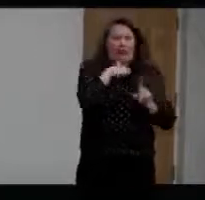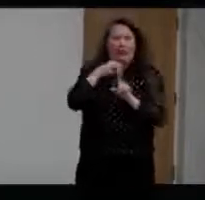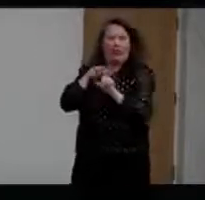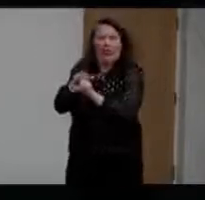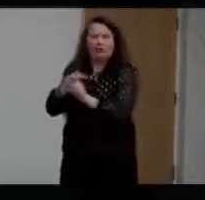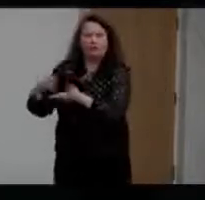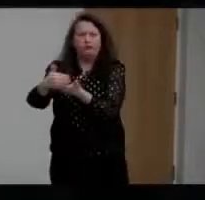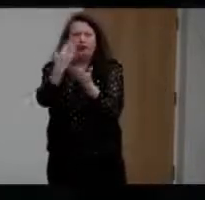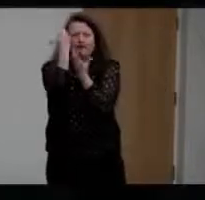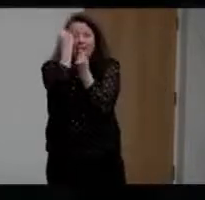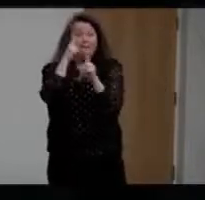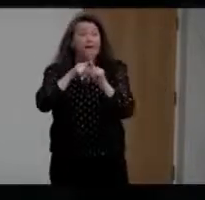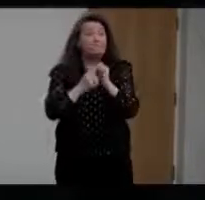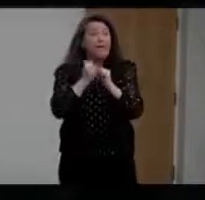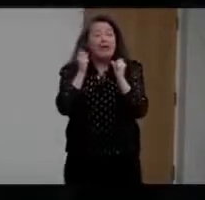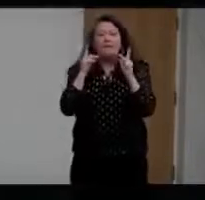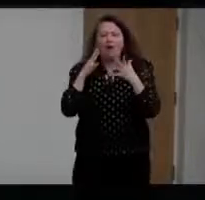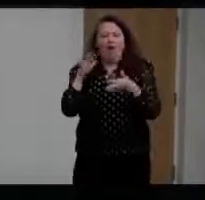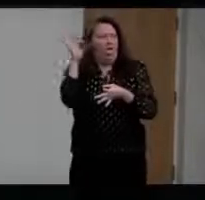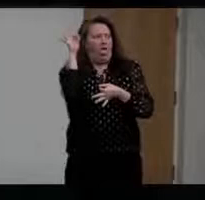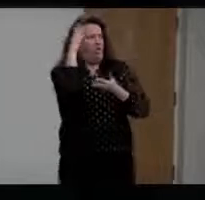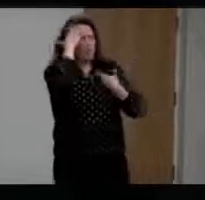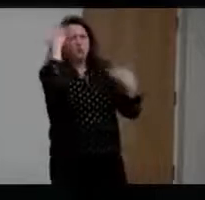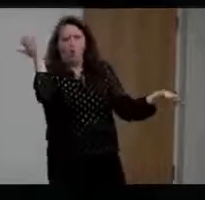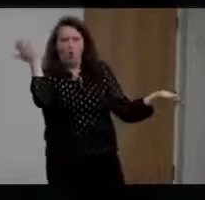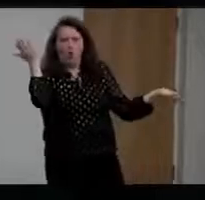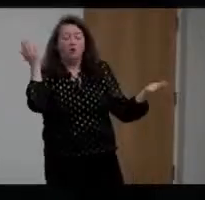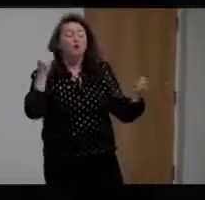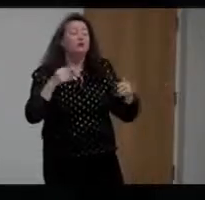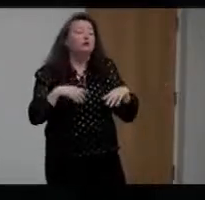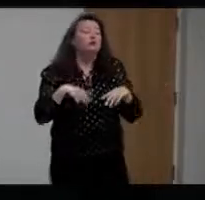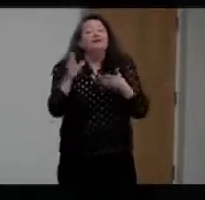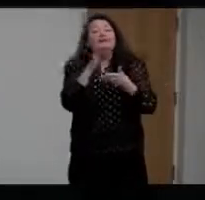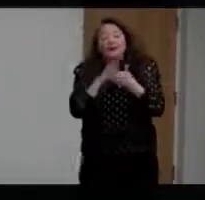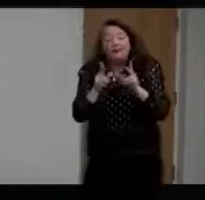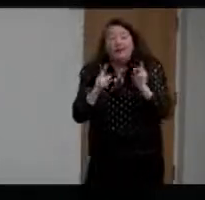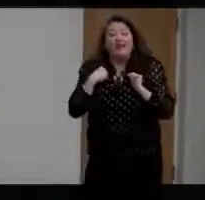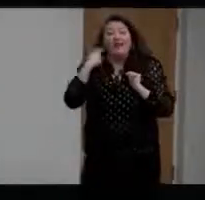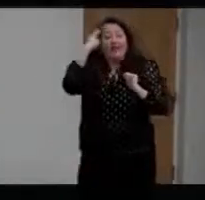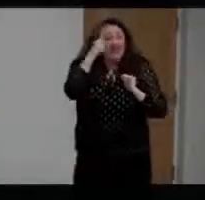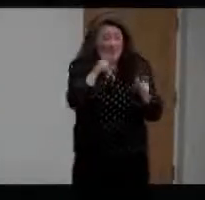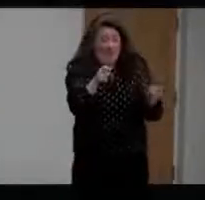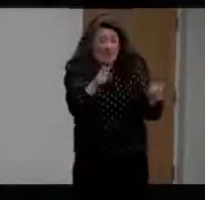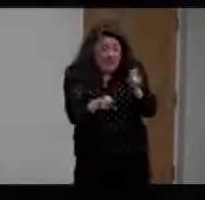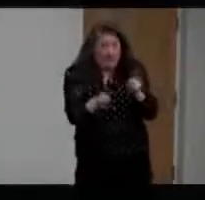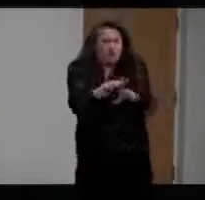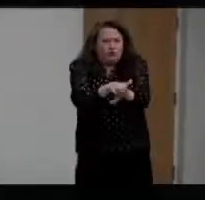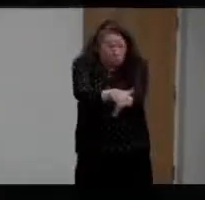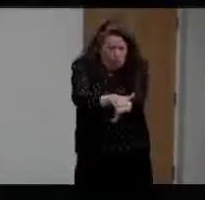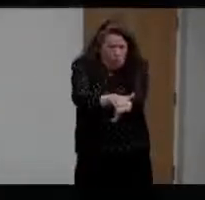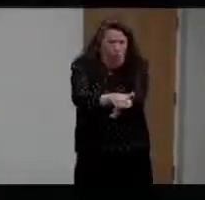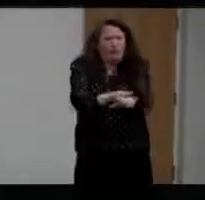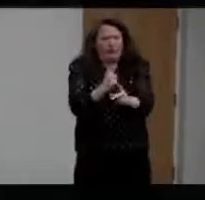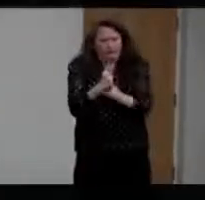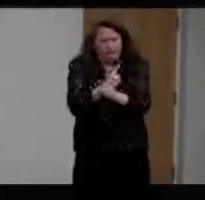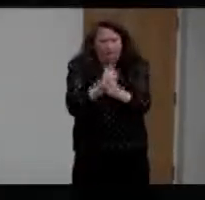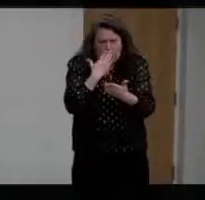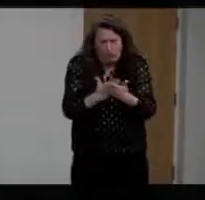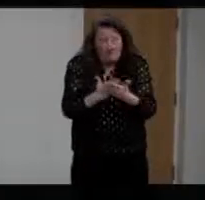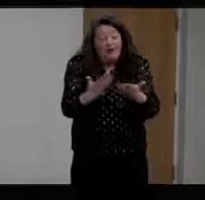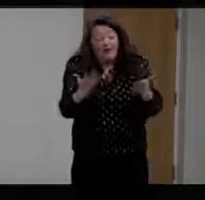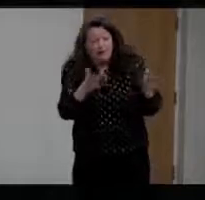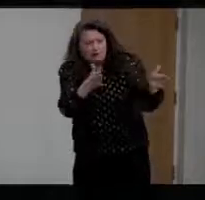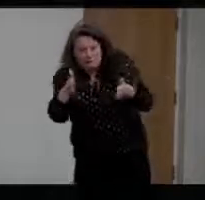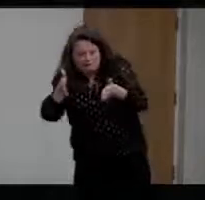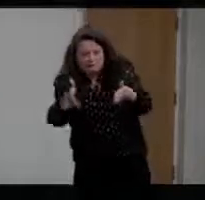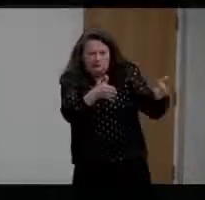happens slowly, which some might argue that that's the way it should go. So there's sober thought and consideration, and everybody knows how that goes,